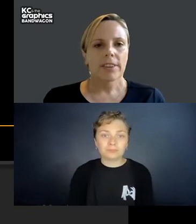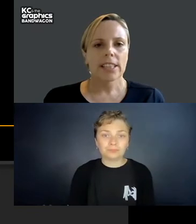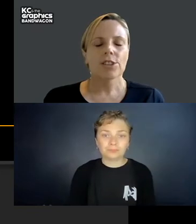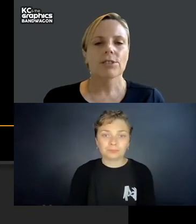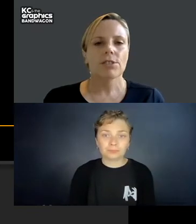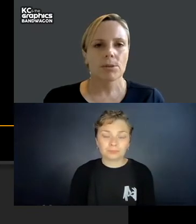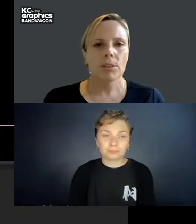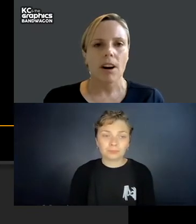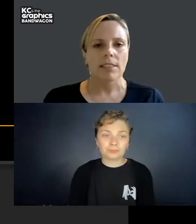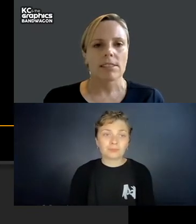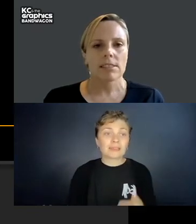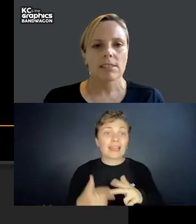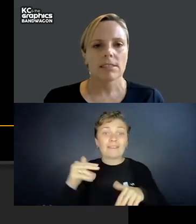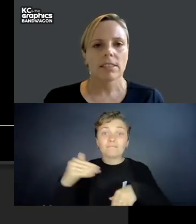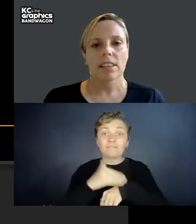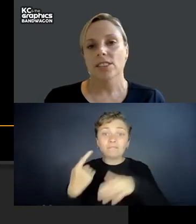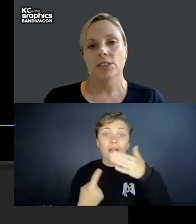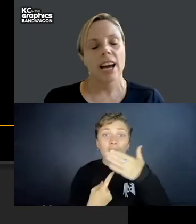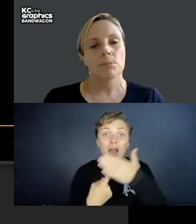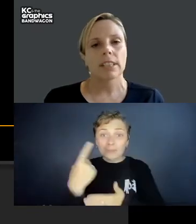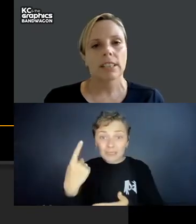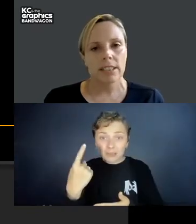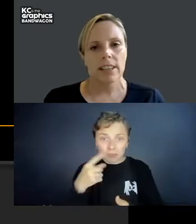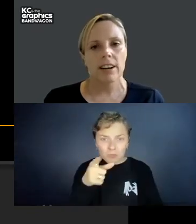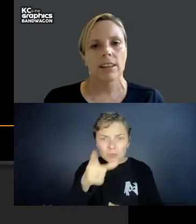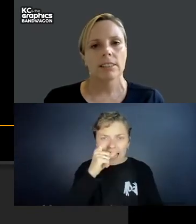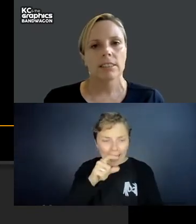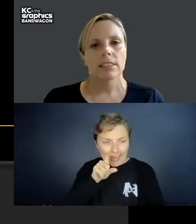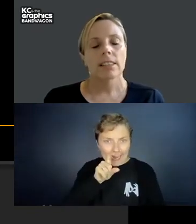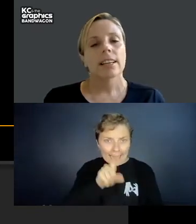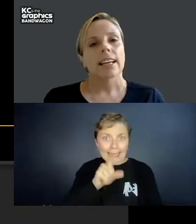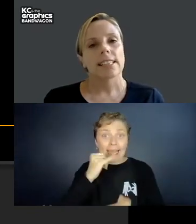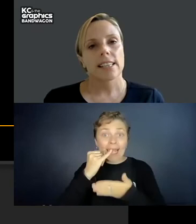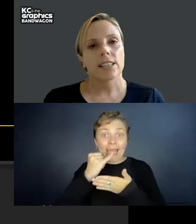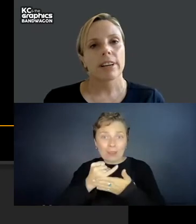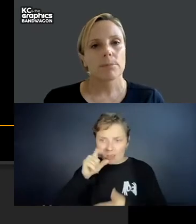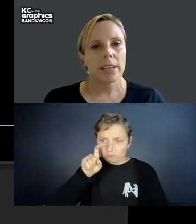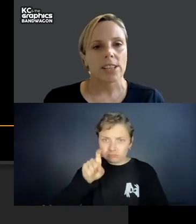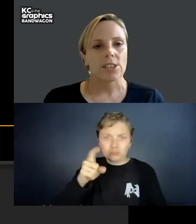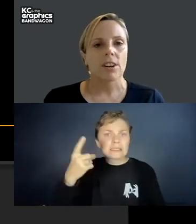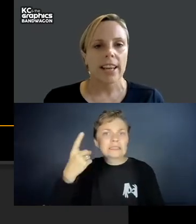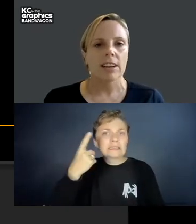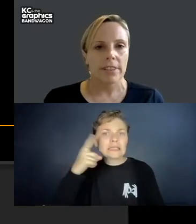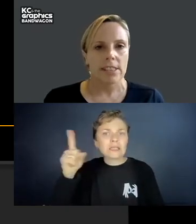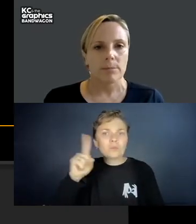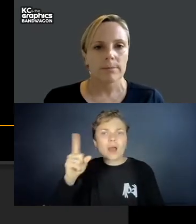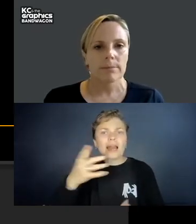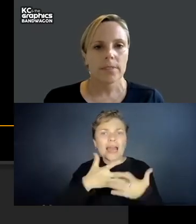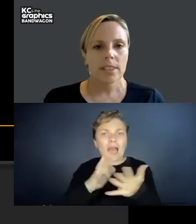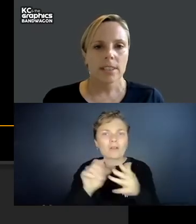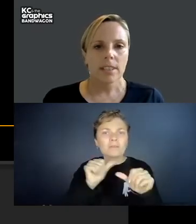If any issues do arise, and you're able to click on an error and see the recommendation on how to fix